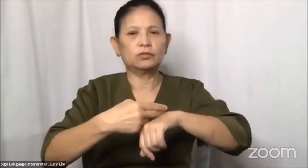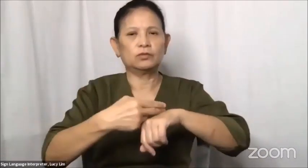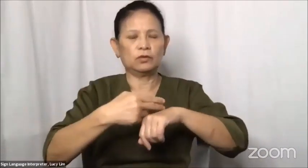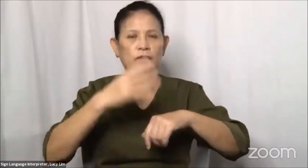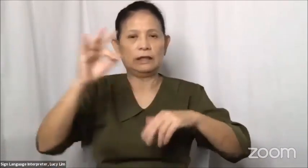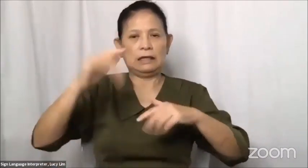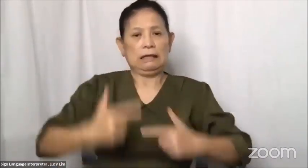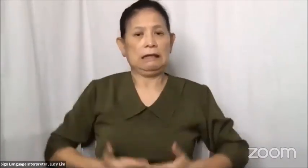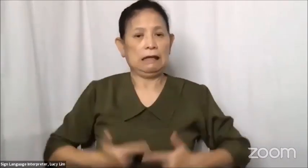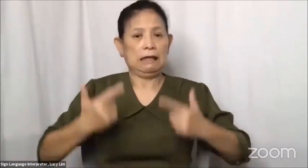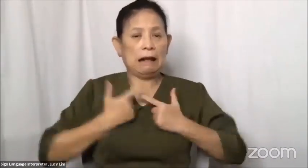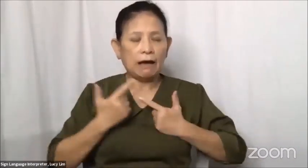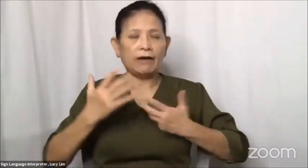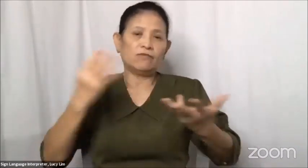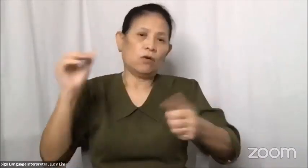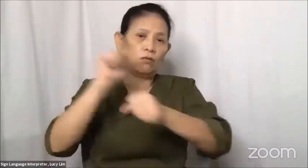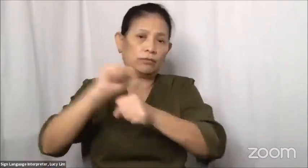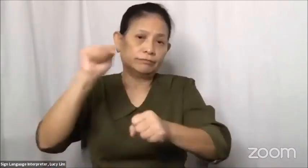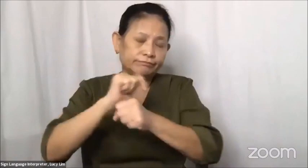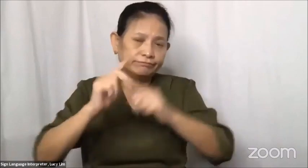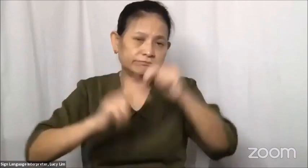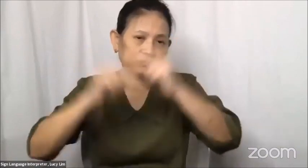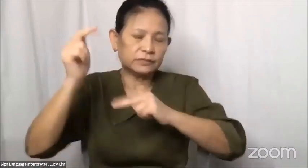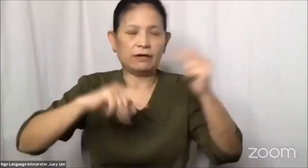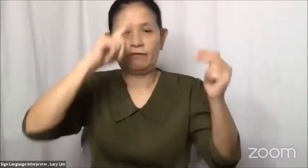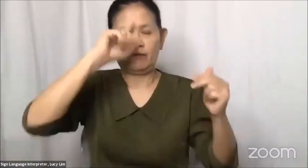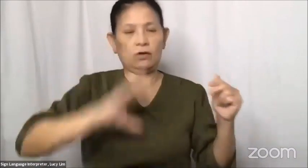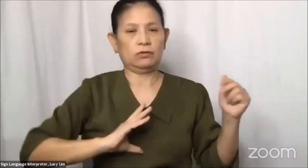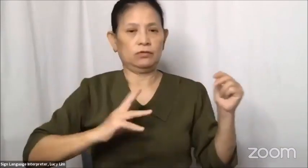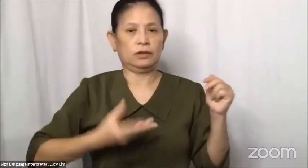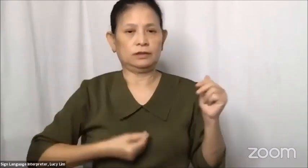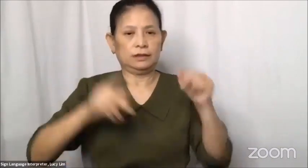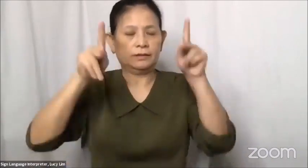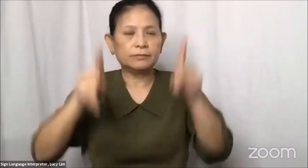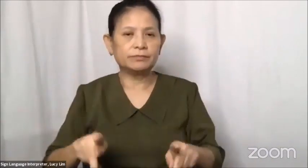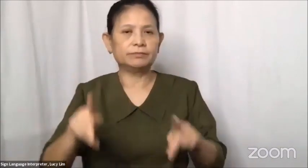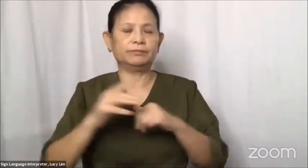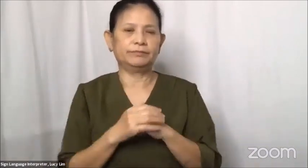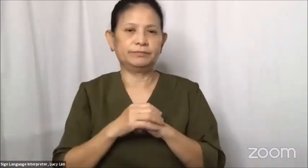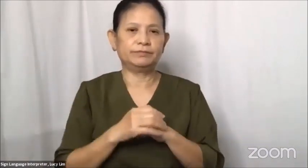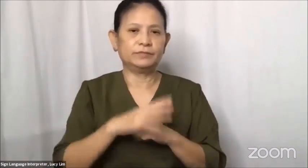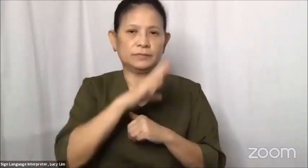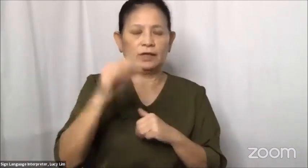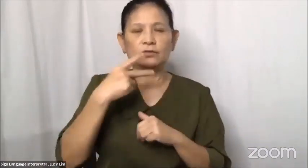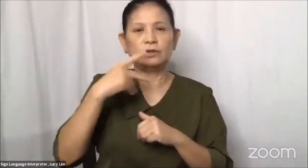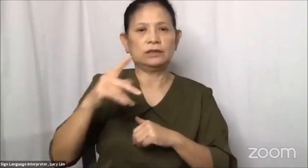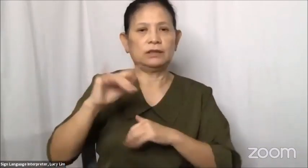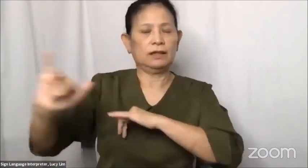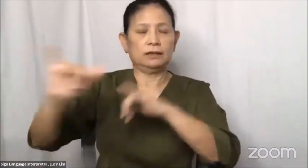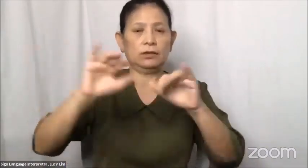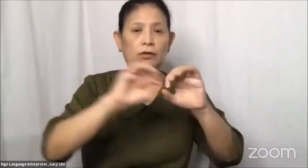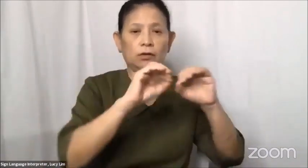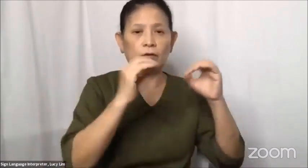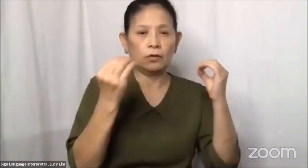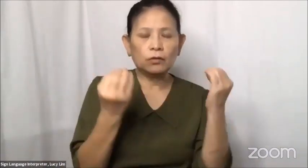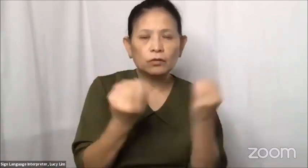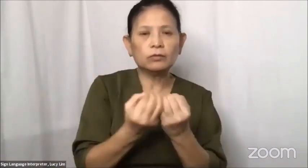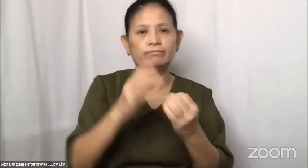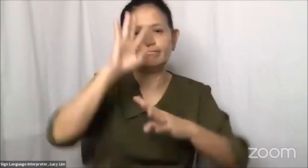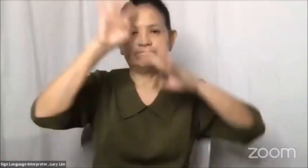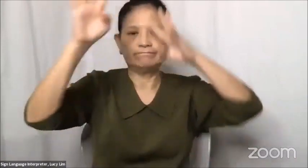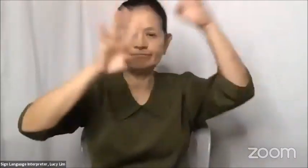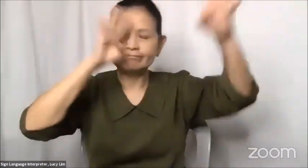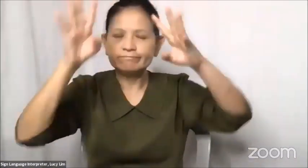or the career building of a transgender persons, which we've seen that we as an organization are now creating opportunities in